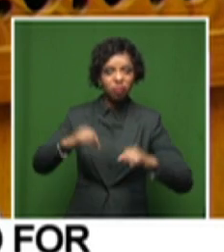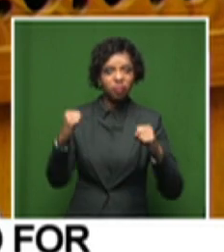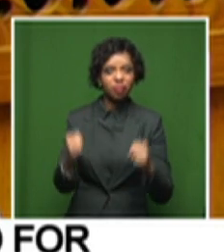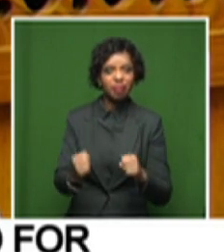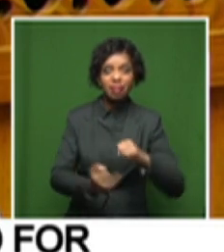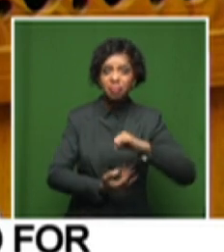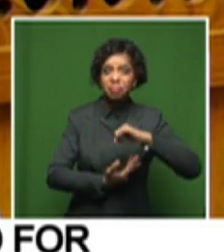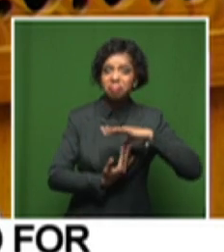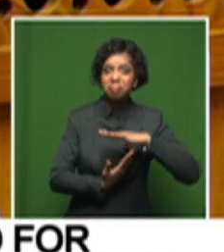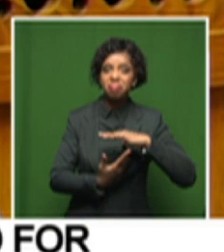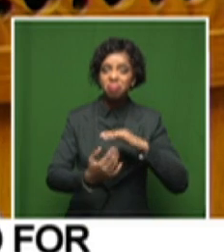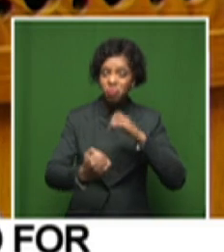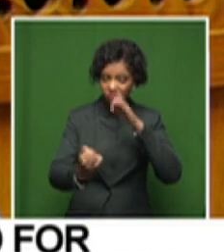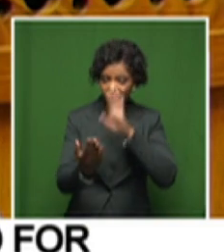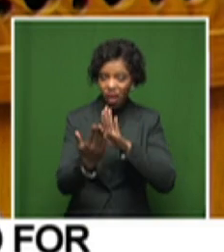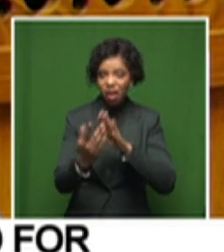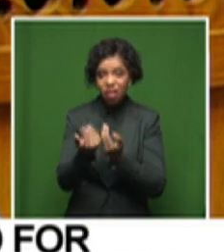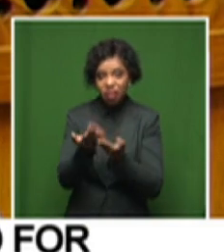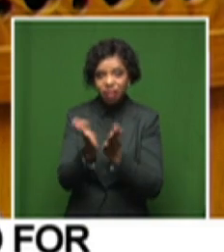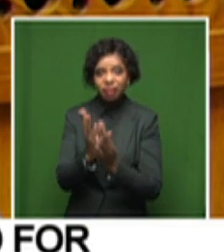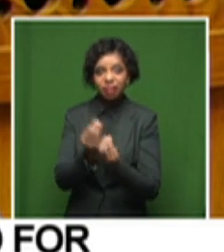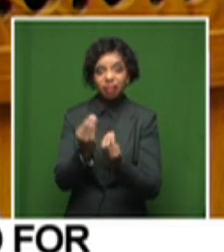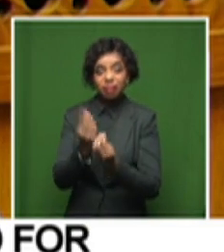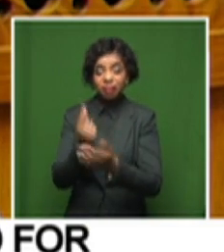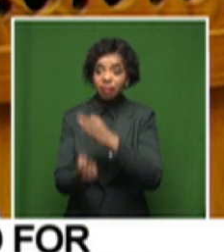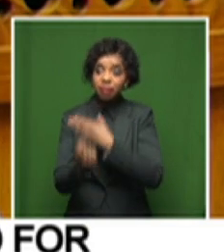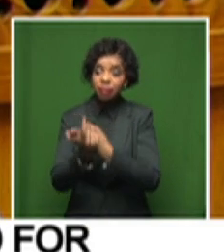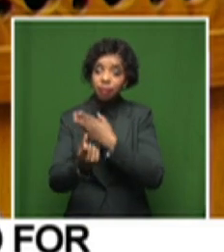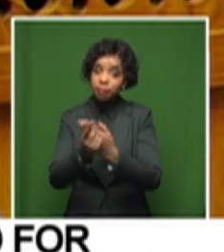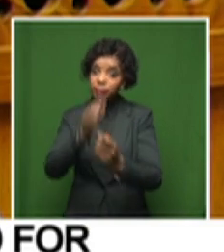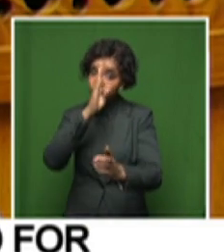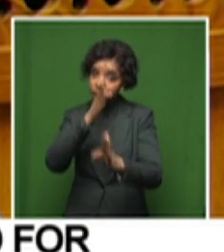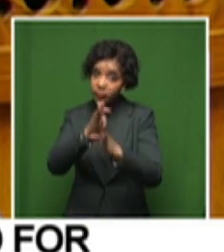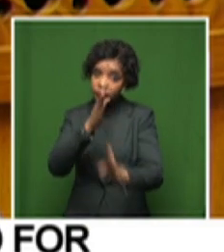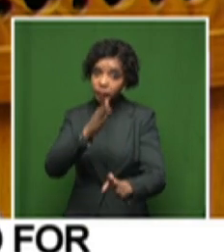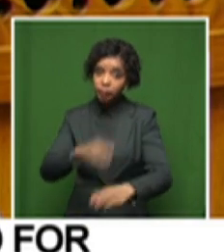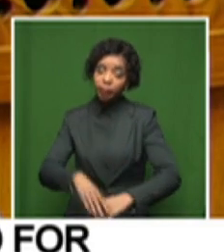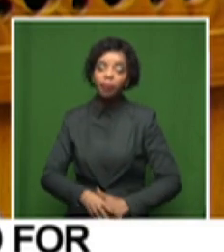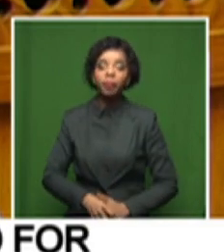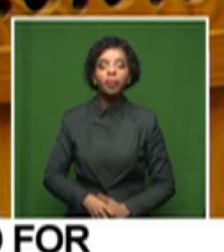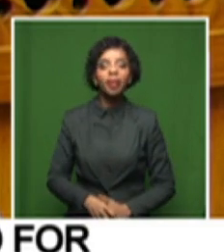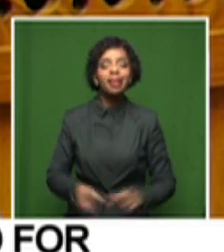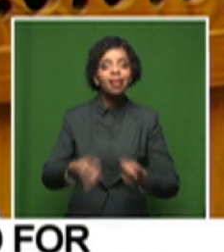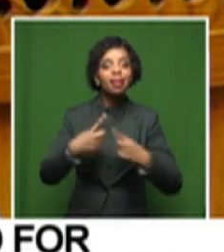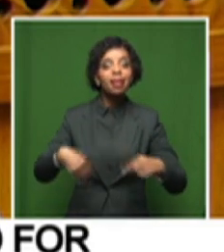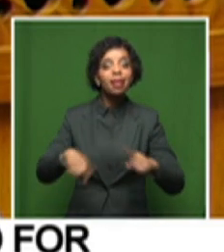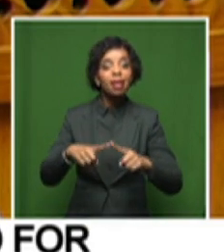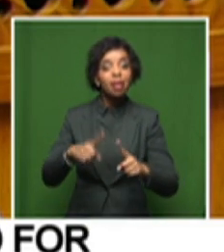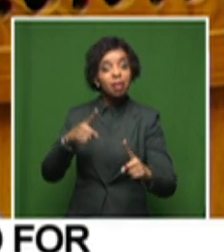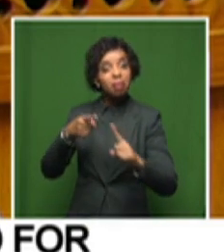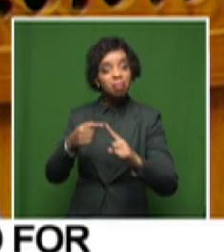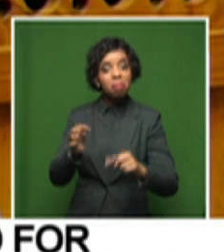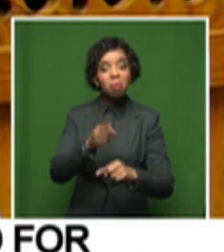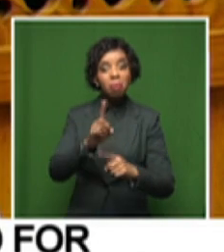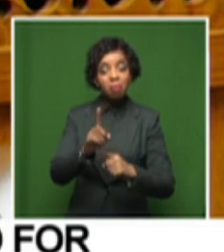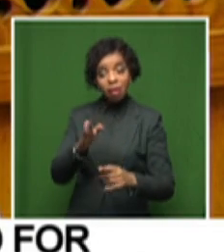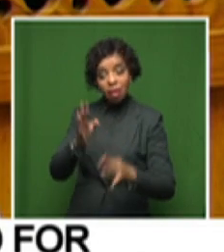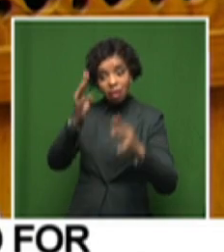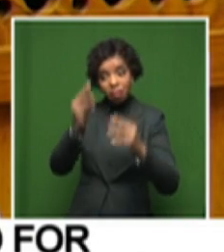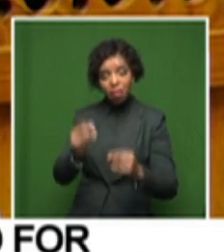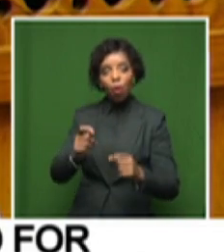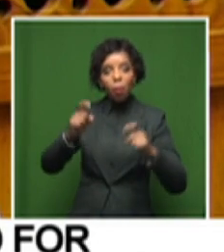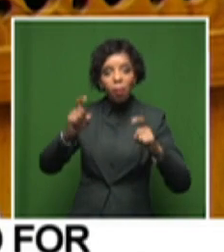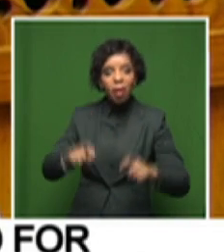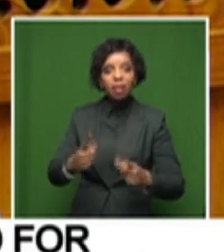these perils head on. Our compass points towards fiscal sustainability, and we must all